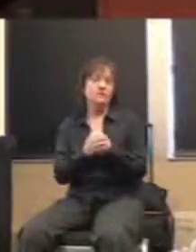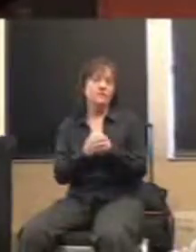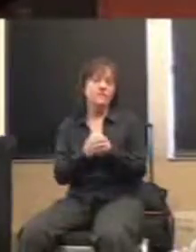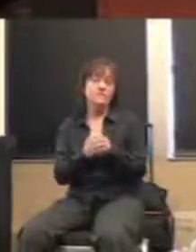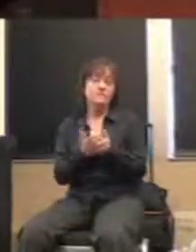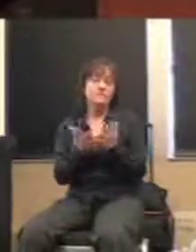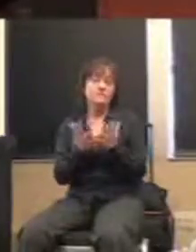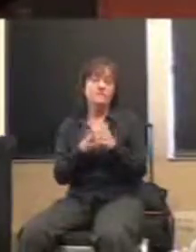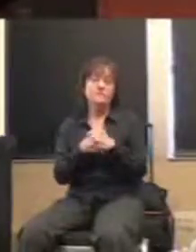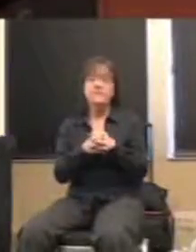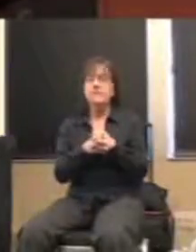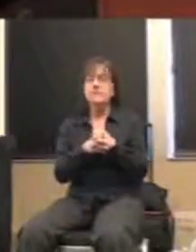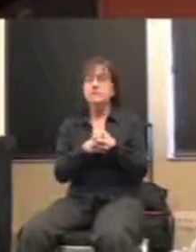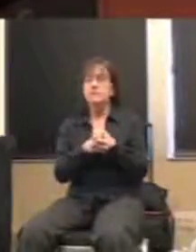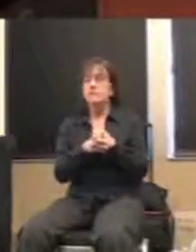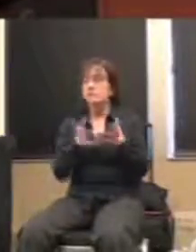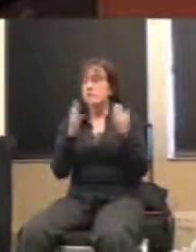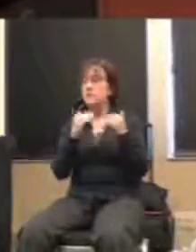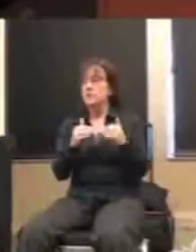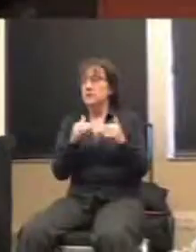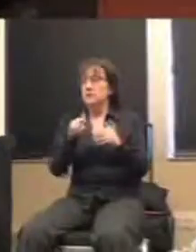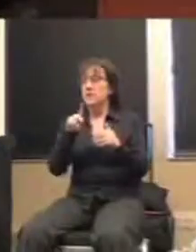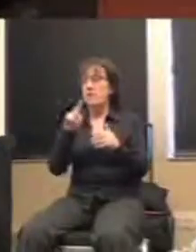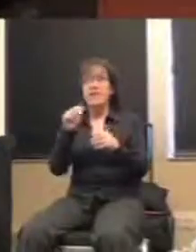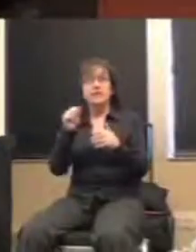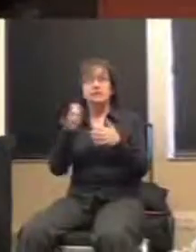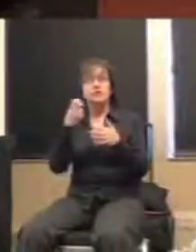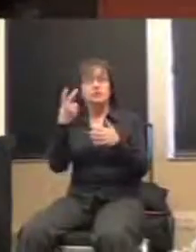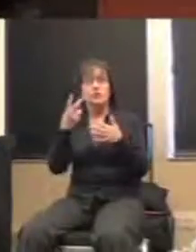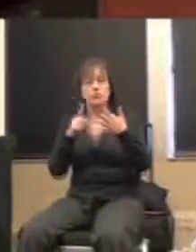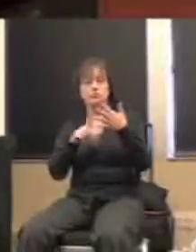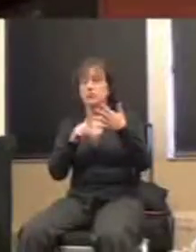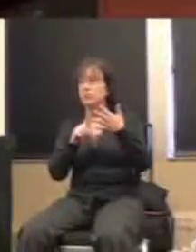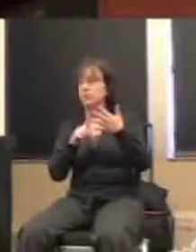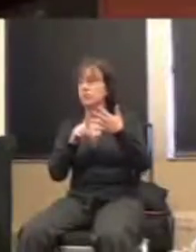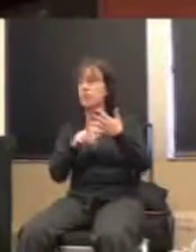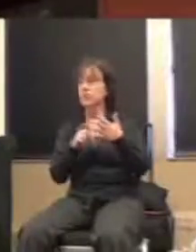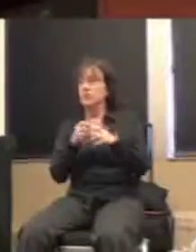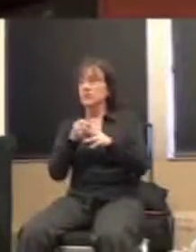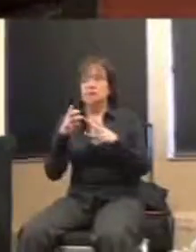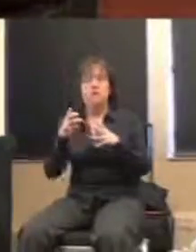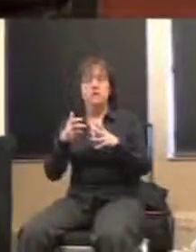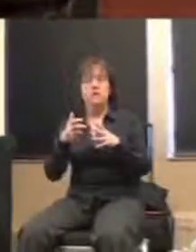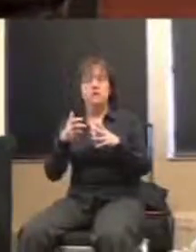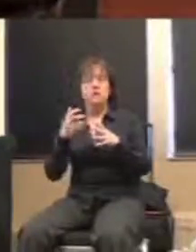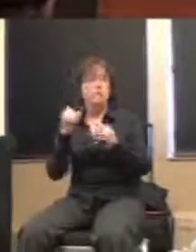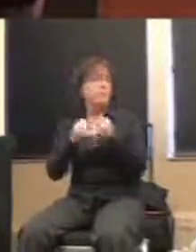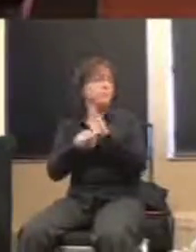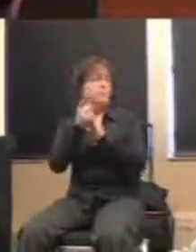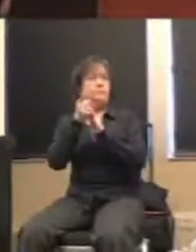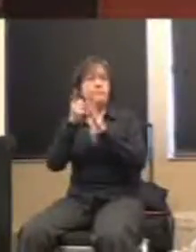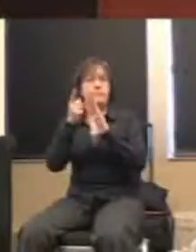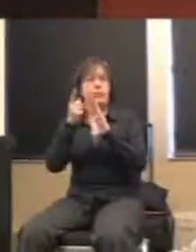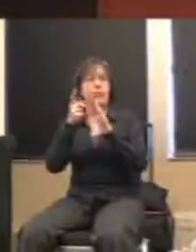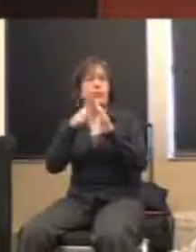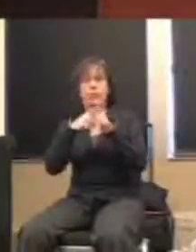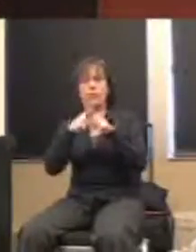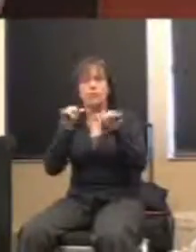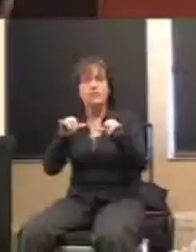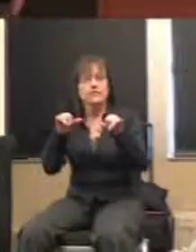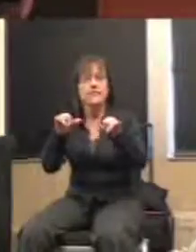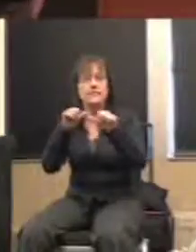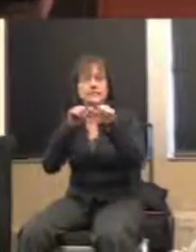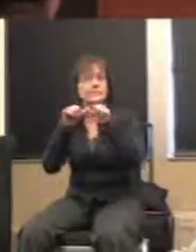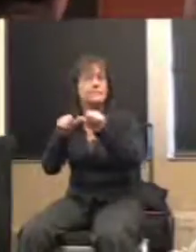So, moving on to phase 2, expanding spontaneity or persistence. And so this is when we introduce